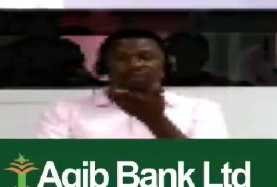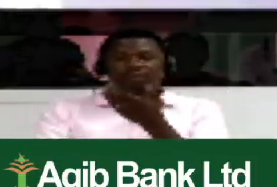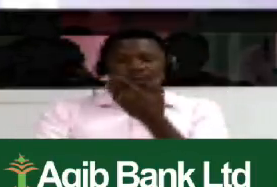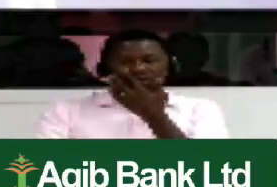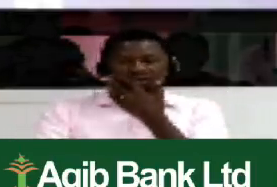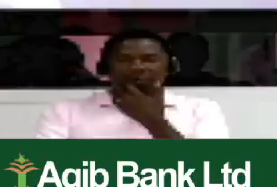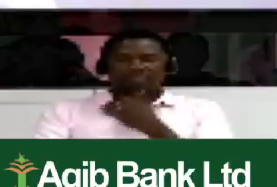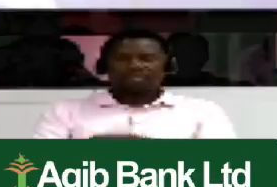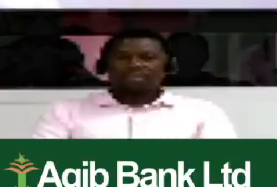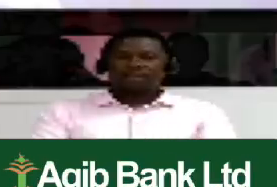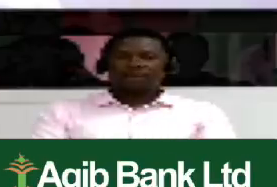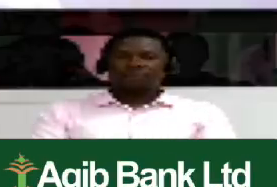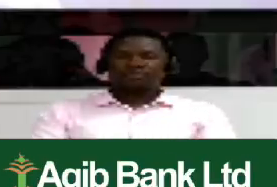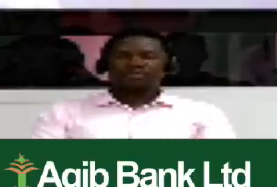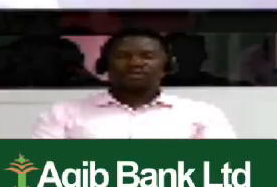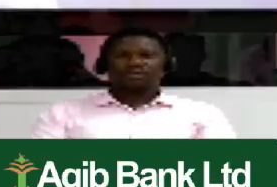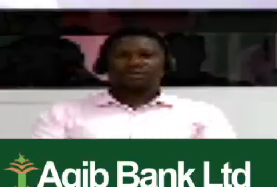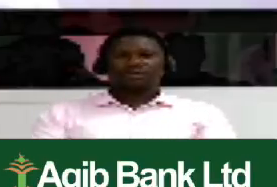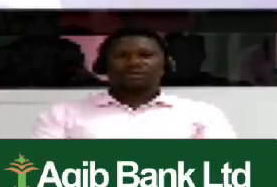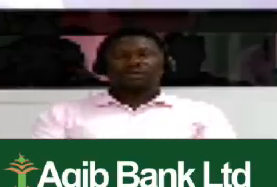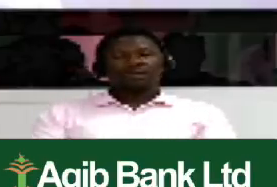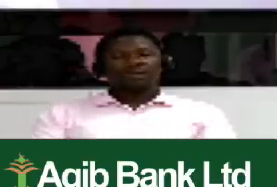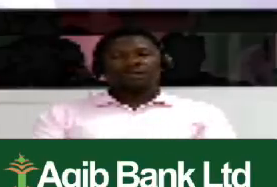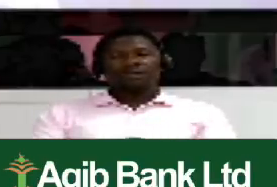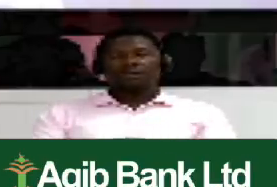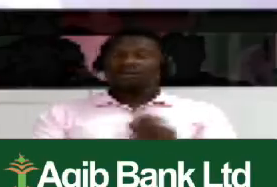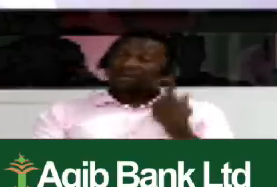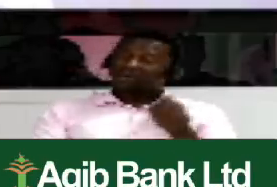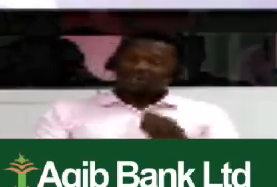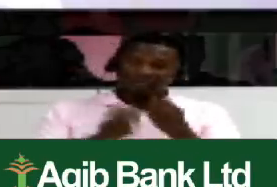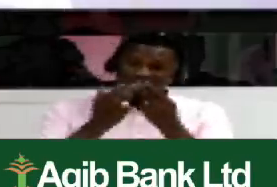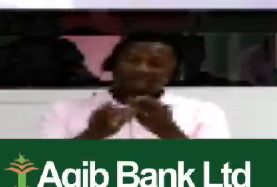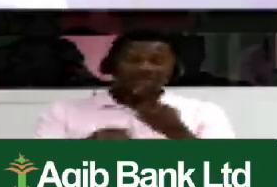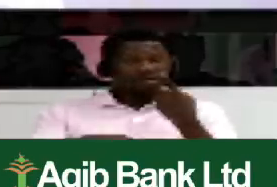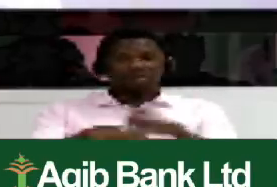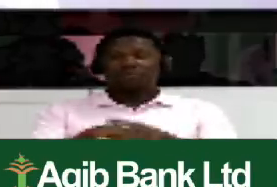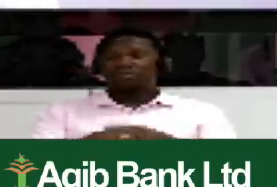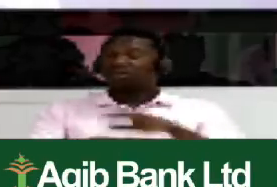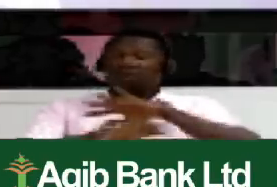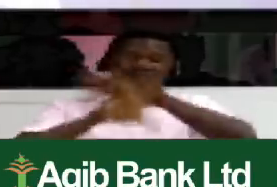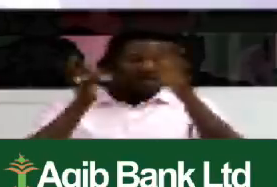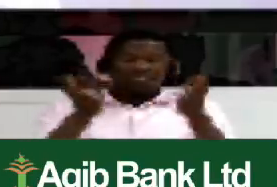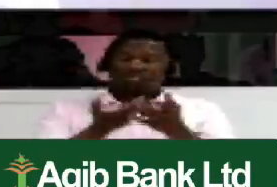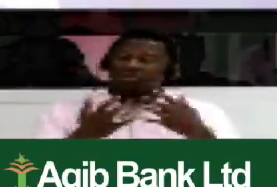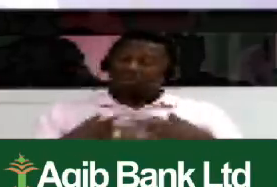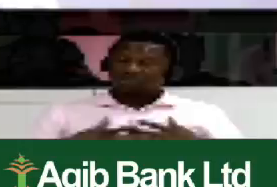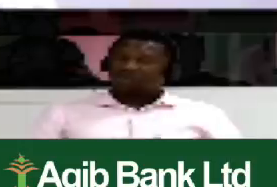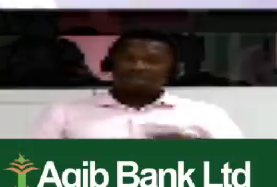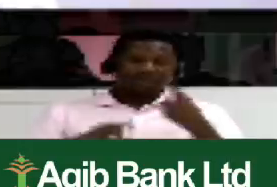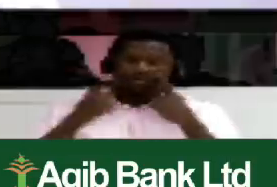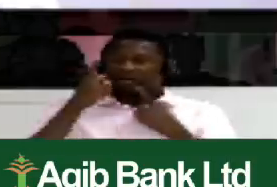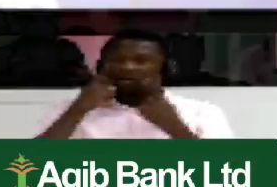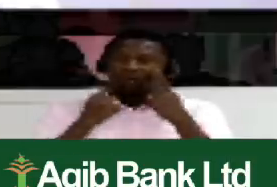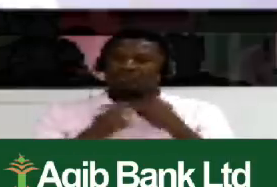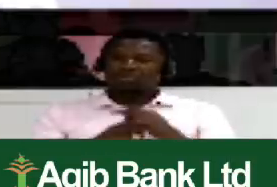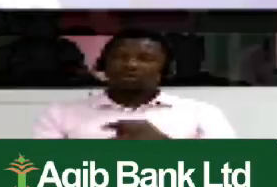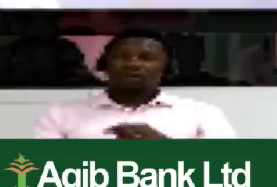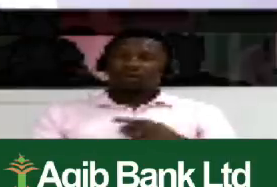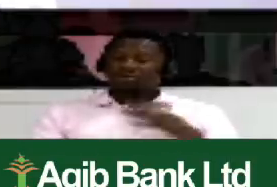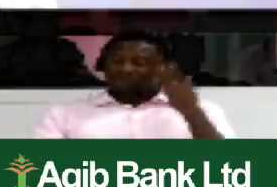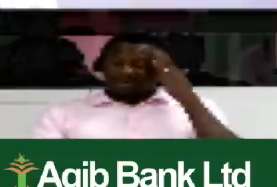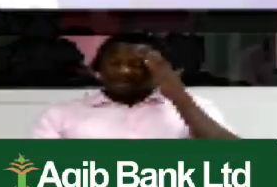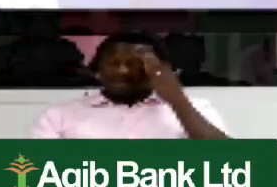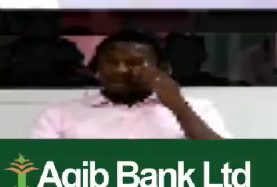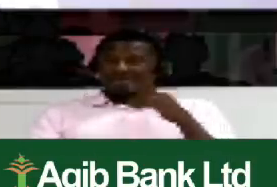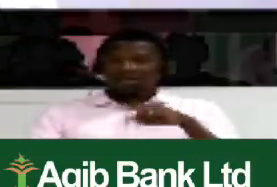Like I said, it's like at that point in time, almost everybody is in tears. So it's like you assume that things will